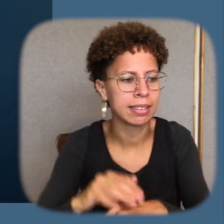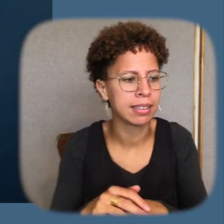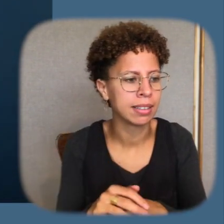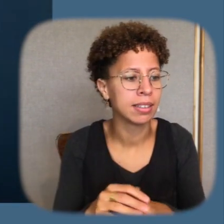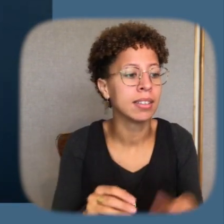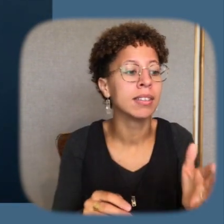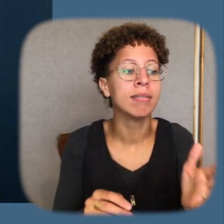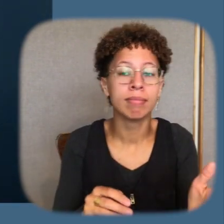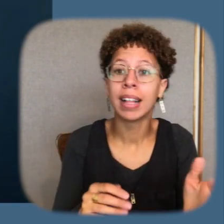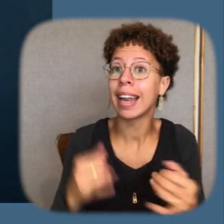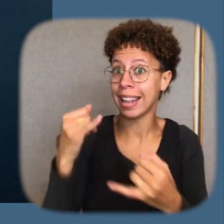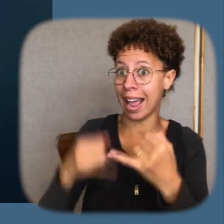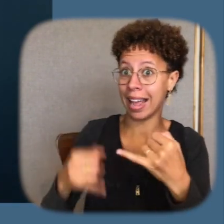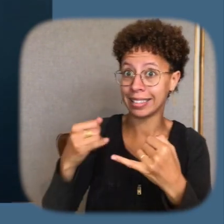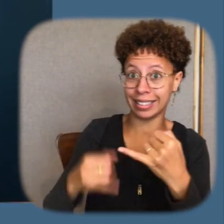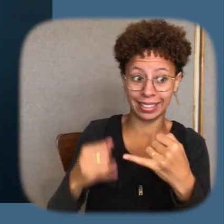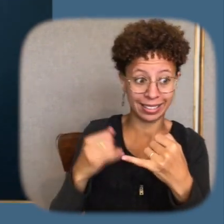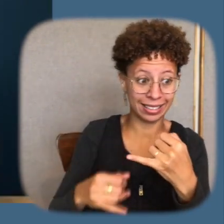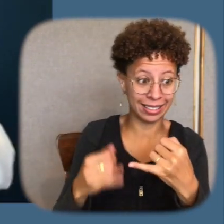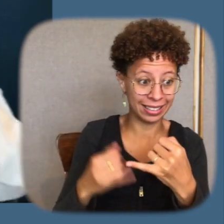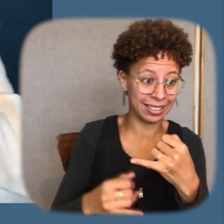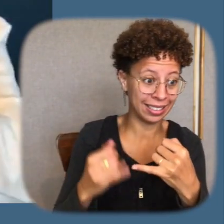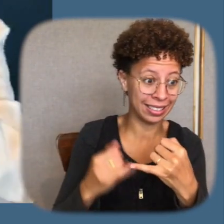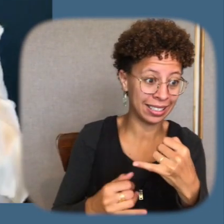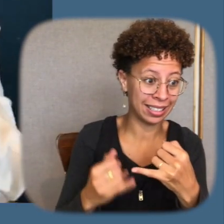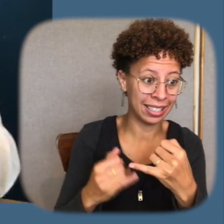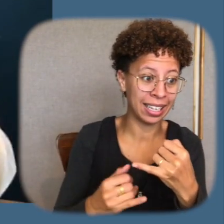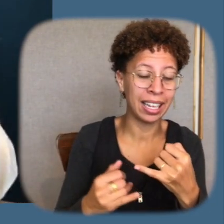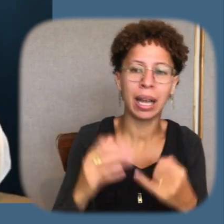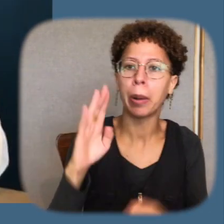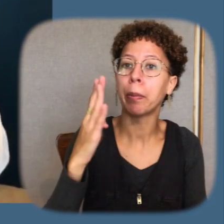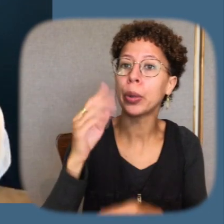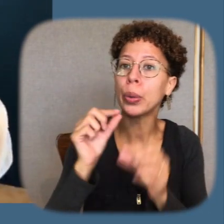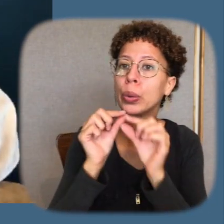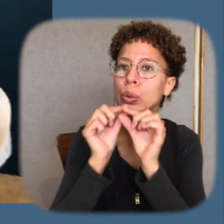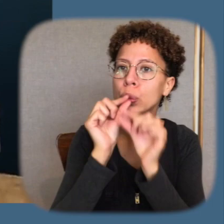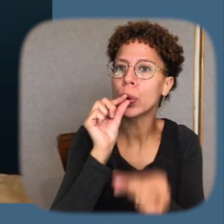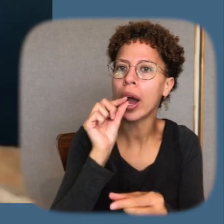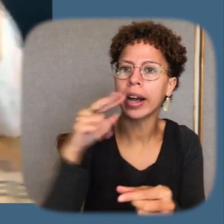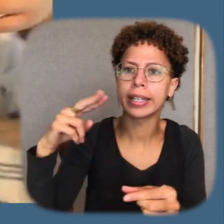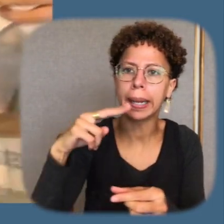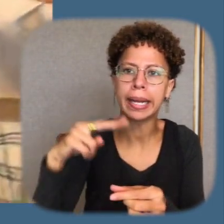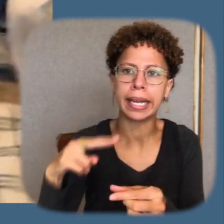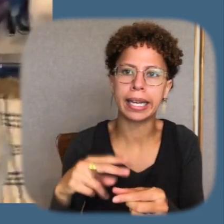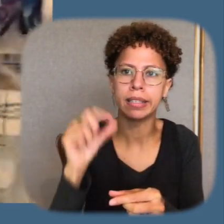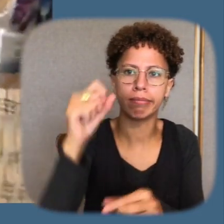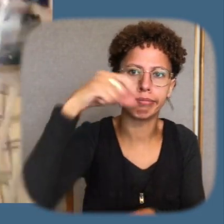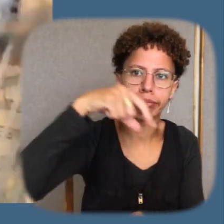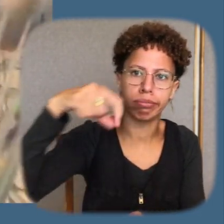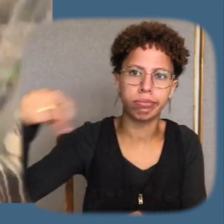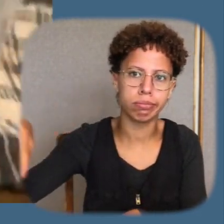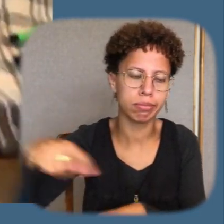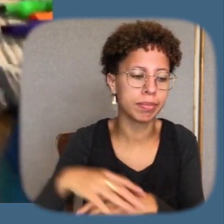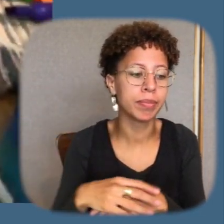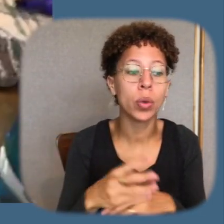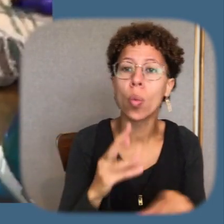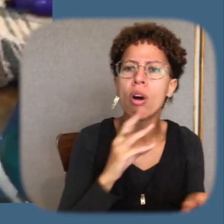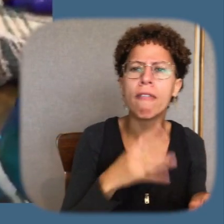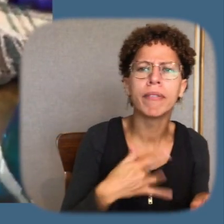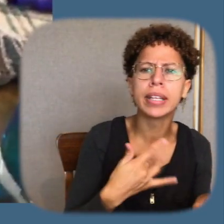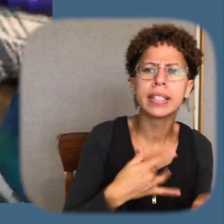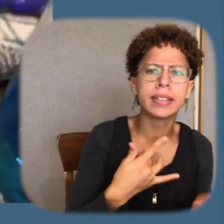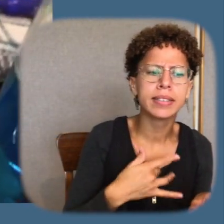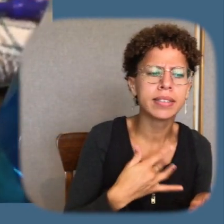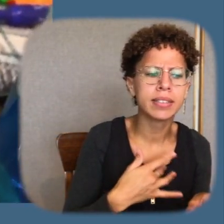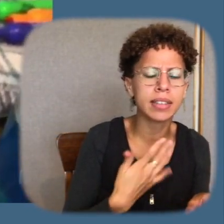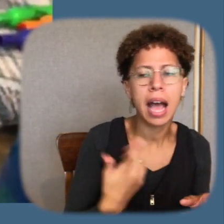And now for the last object, What are those? bits of blue straws. Okay, in the water, what do you think? Sink or float? I